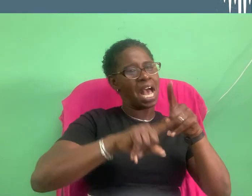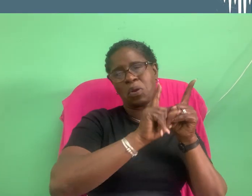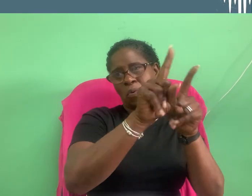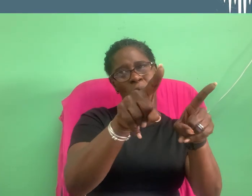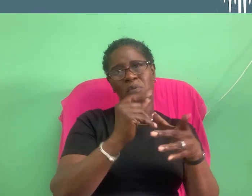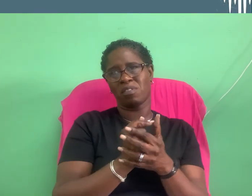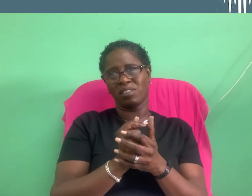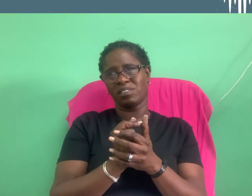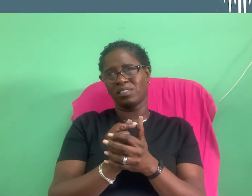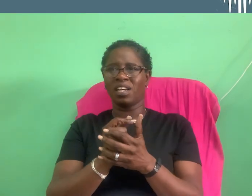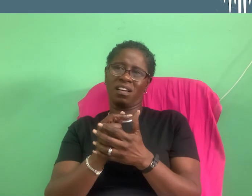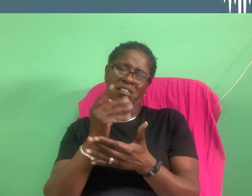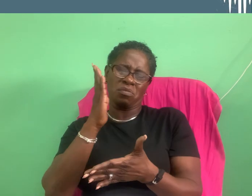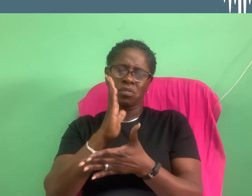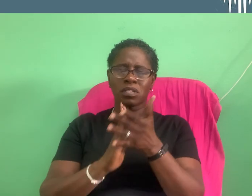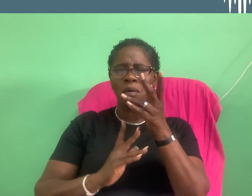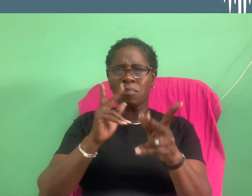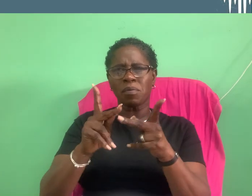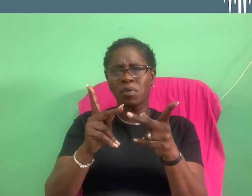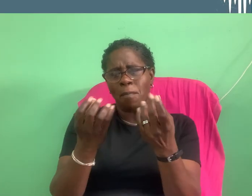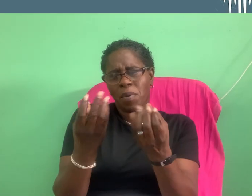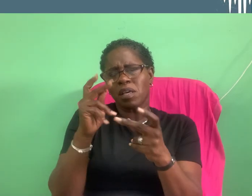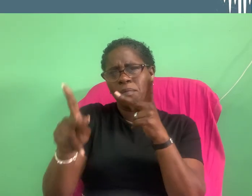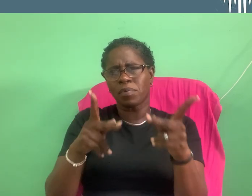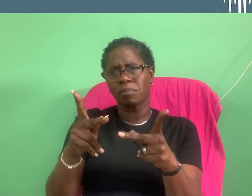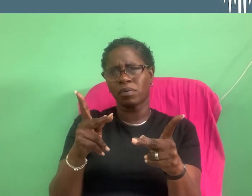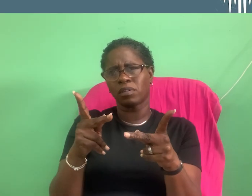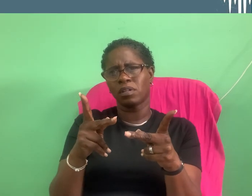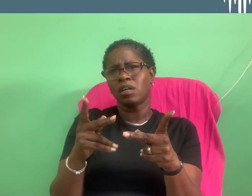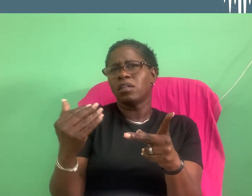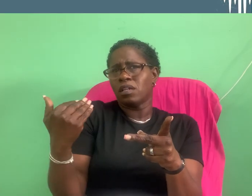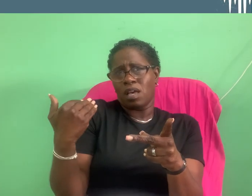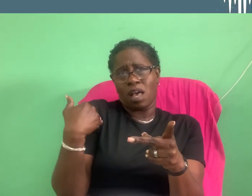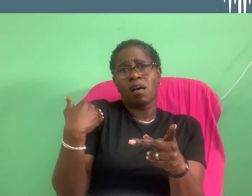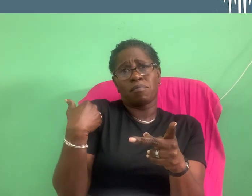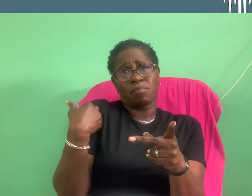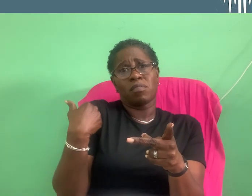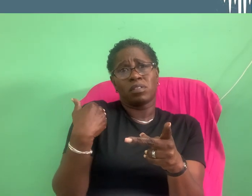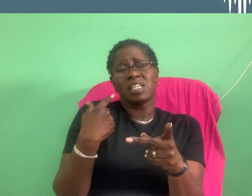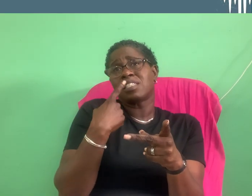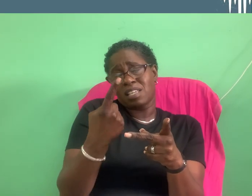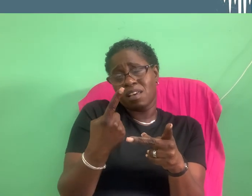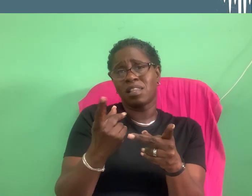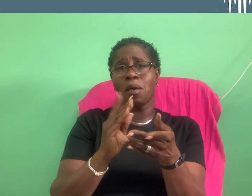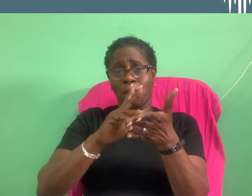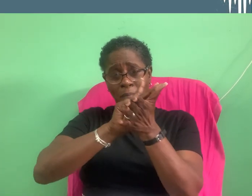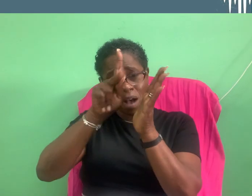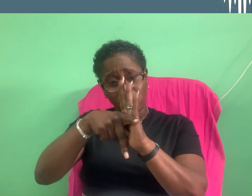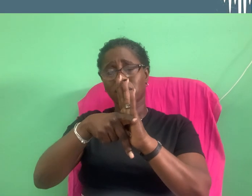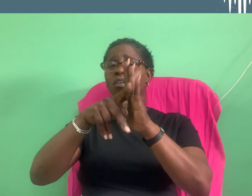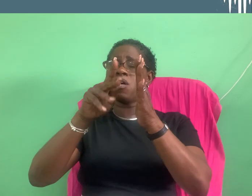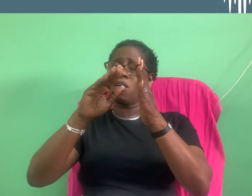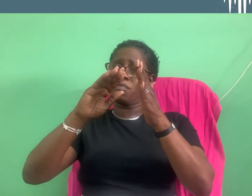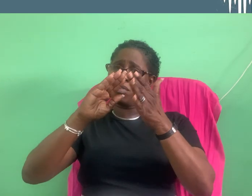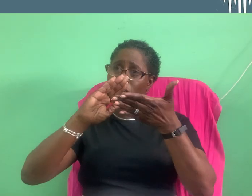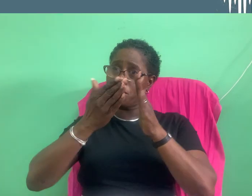be considered an identity. There are many people who consider themselves to be part of a community of others who are